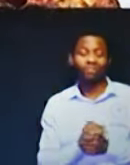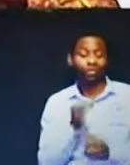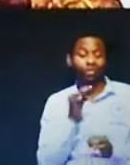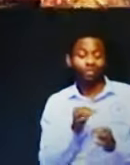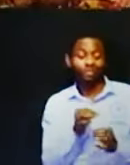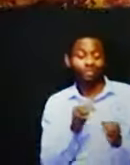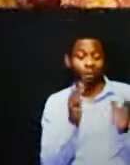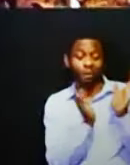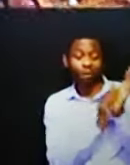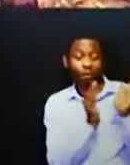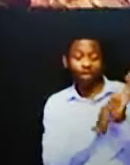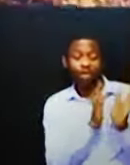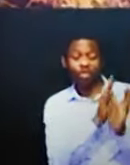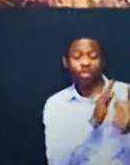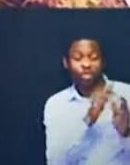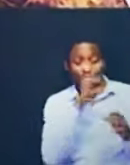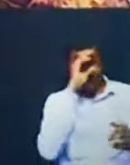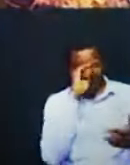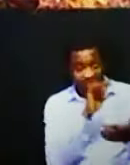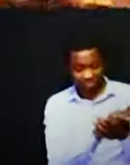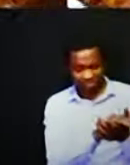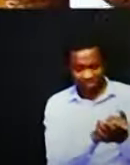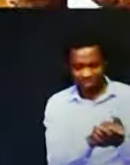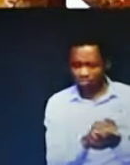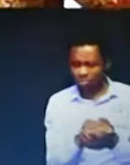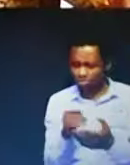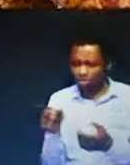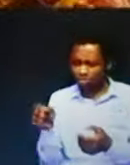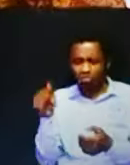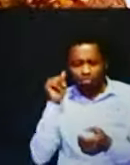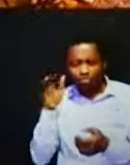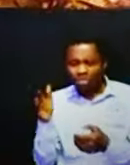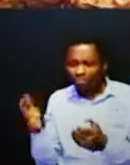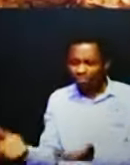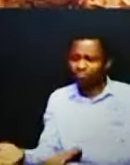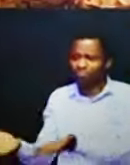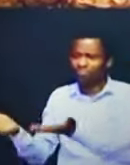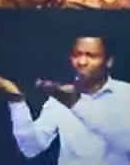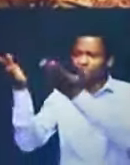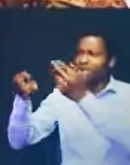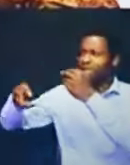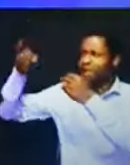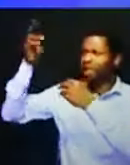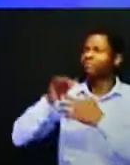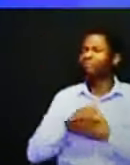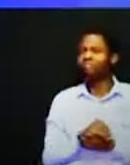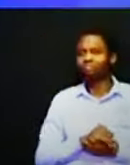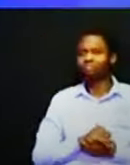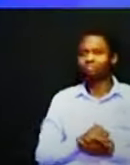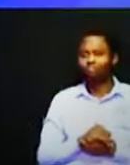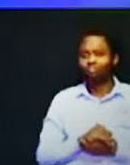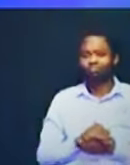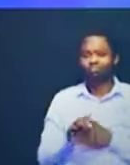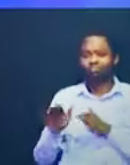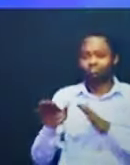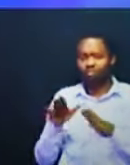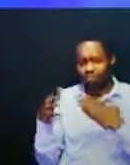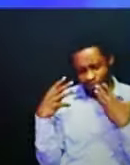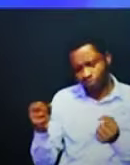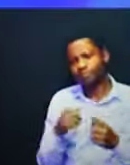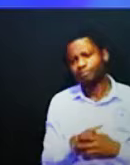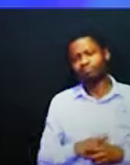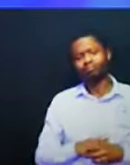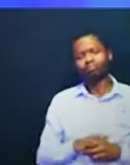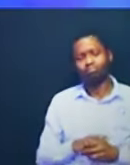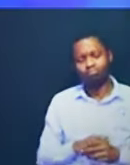Hey, say, wo ye ni kunu no aya wo de no betena pakan mu. Carry yourself well. Wo modin so be hwe wo husu